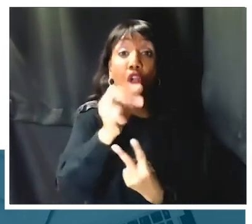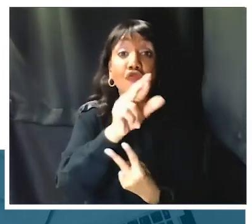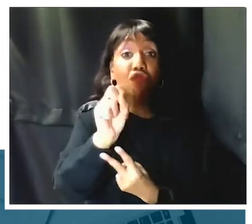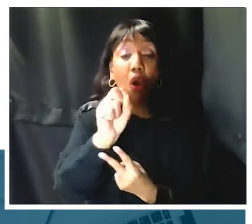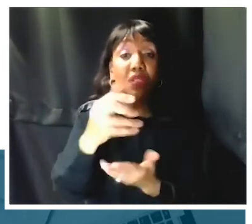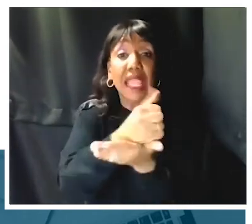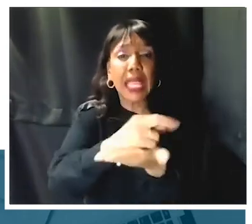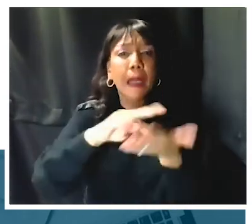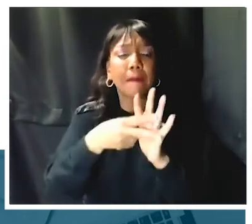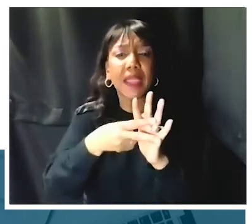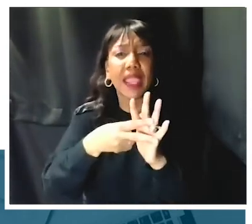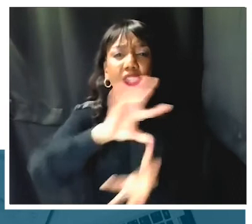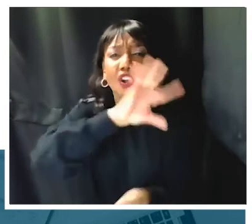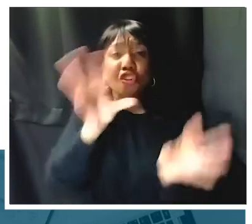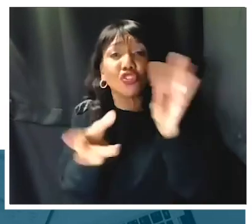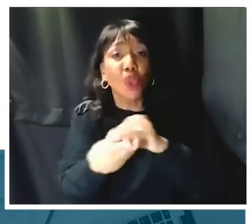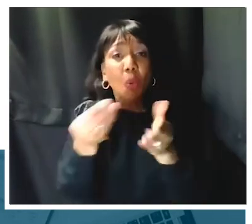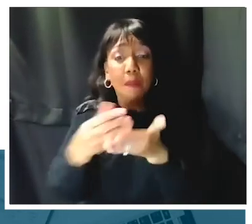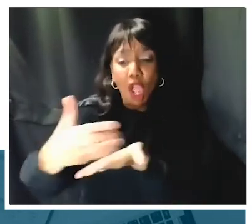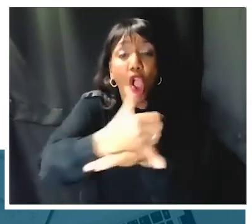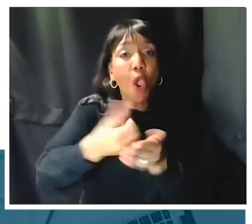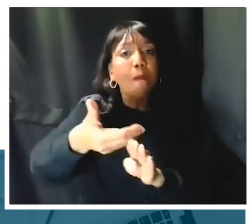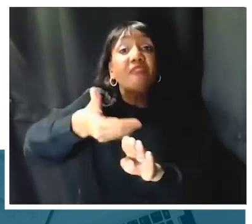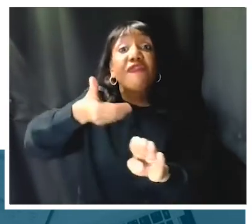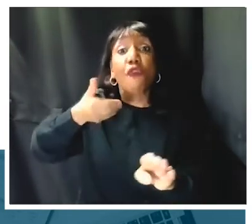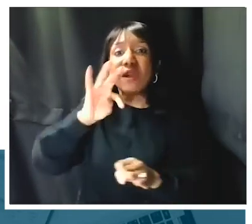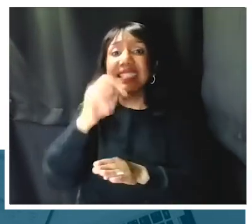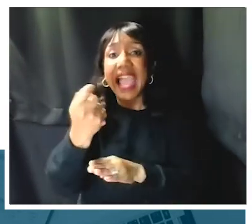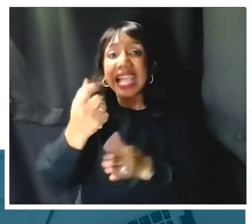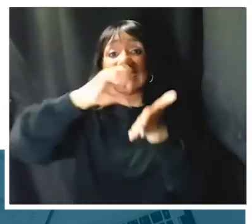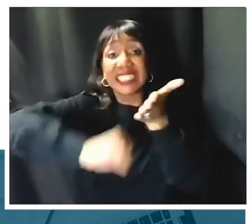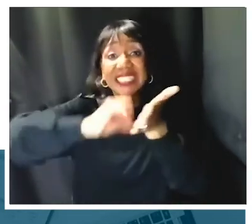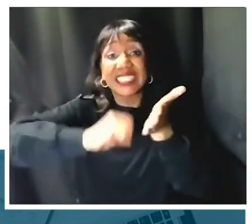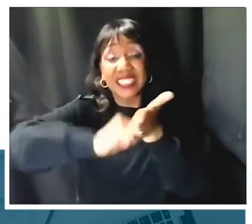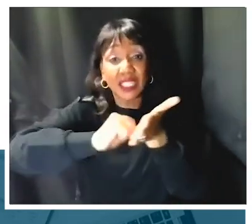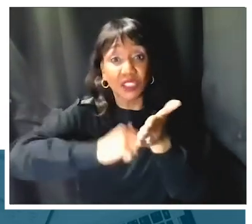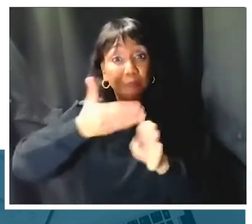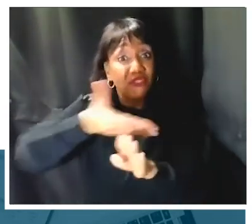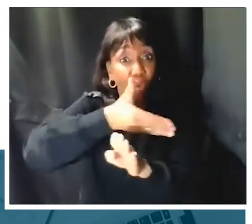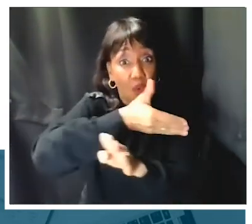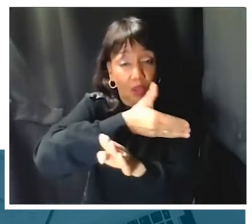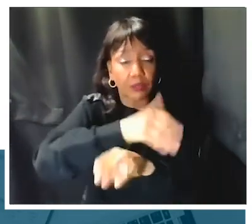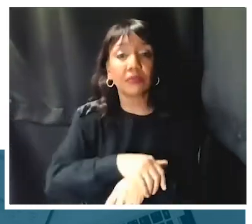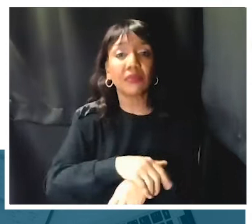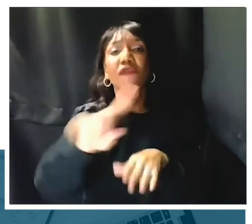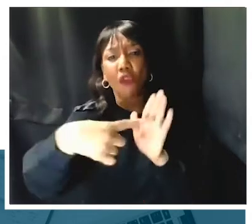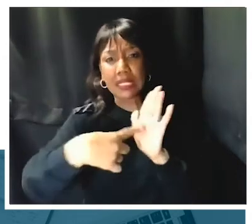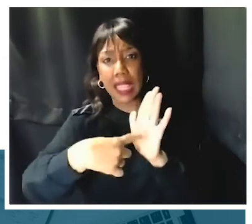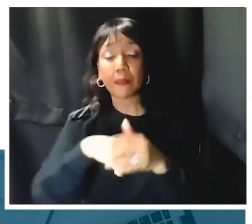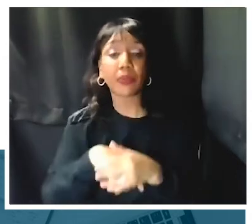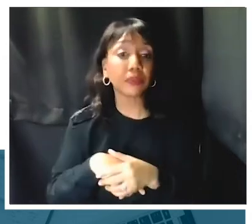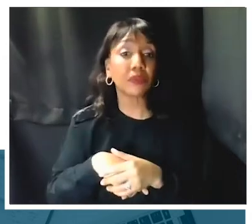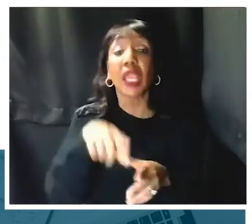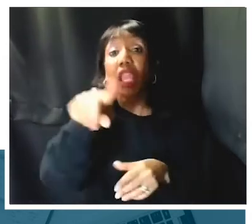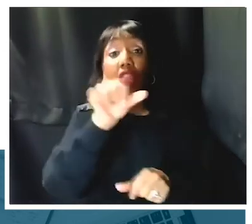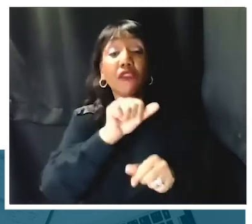Gross income is the total amount of money you have earned before taxes and deductions have been taken out. An example of